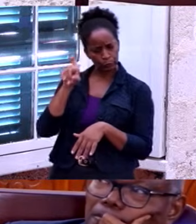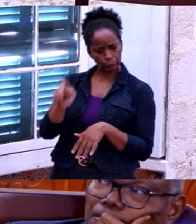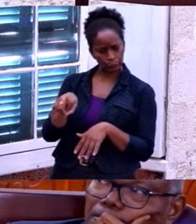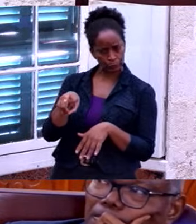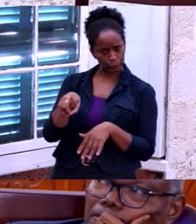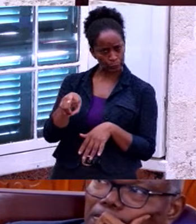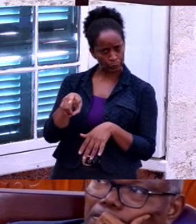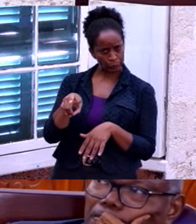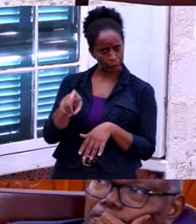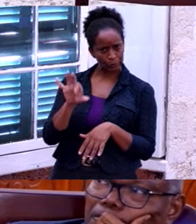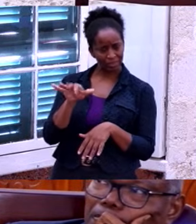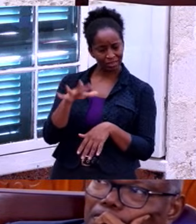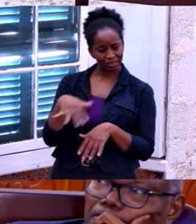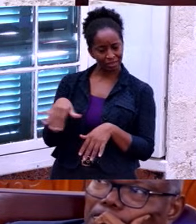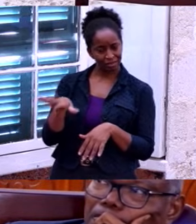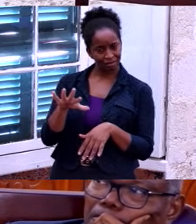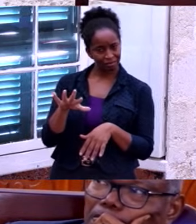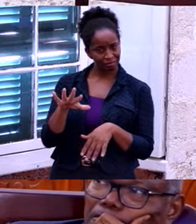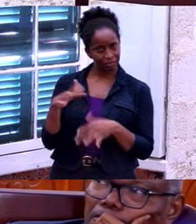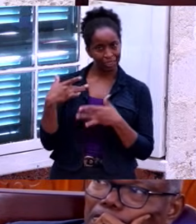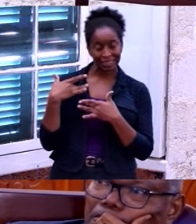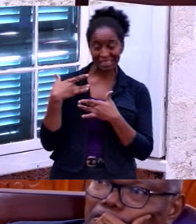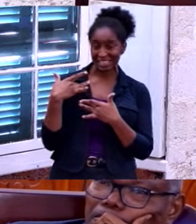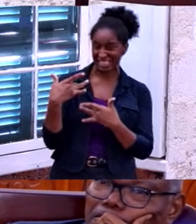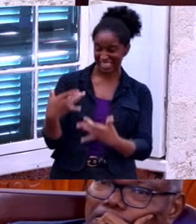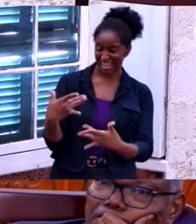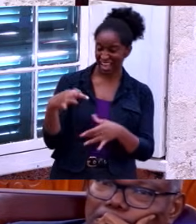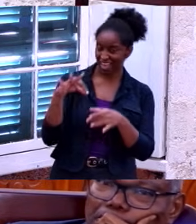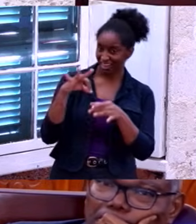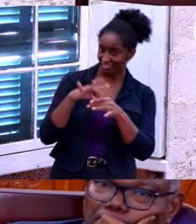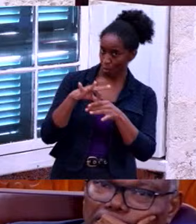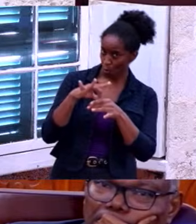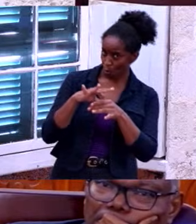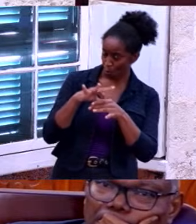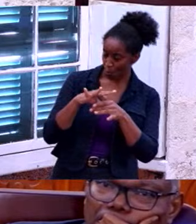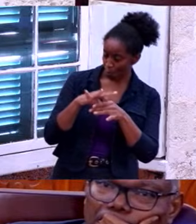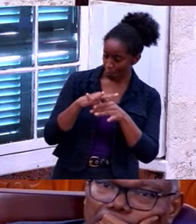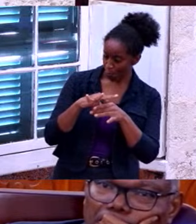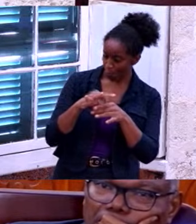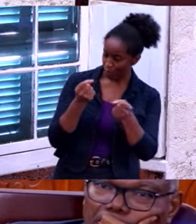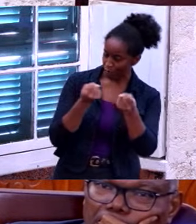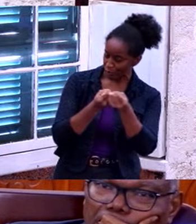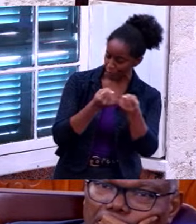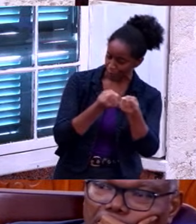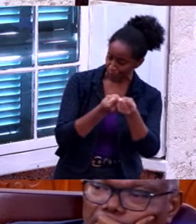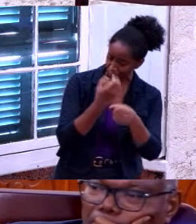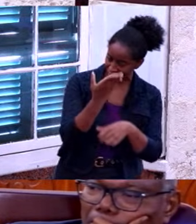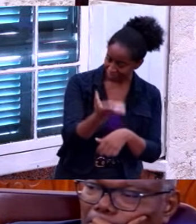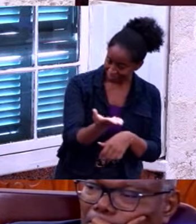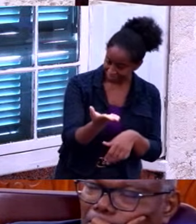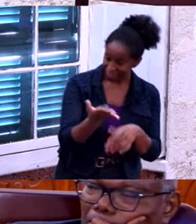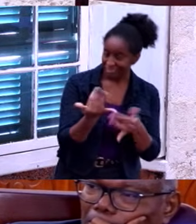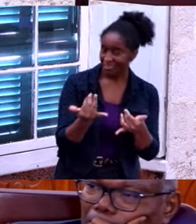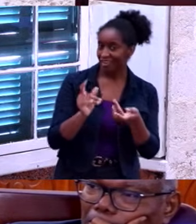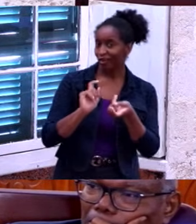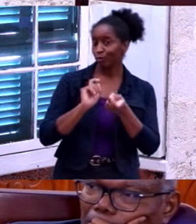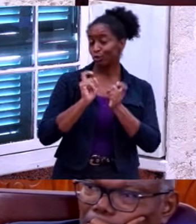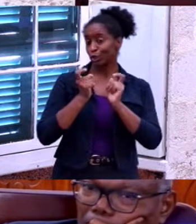the constituency were not what they used to be. A word to the wise is enough.